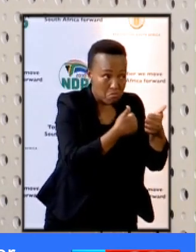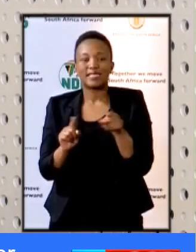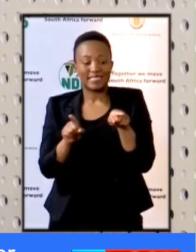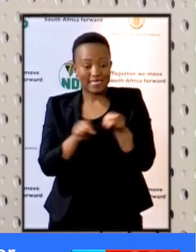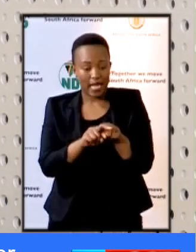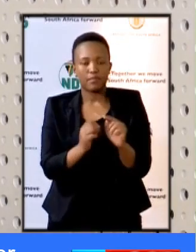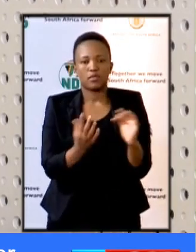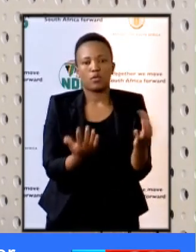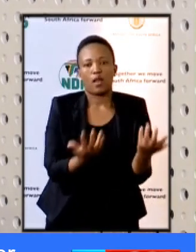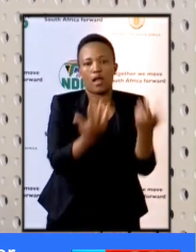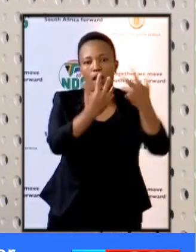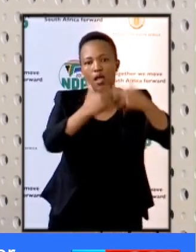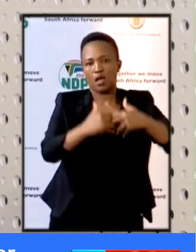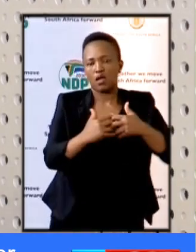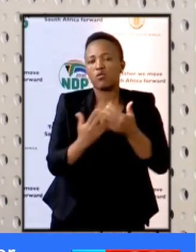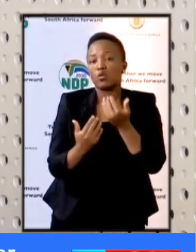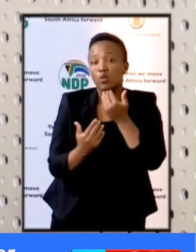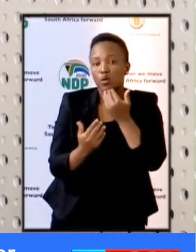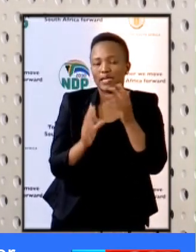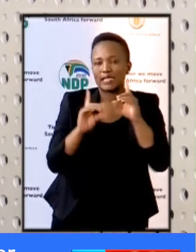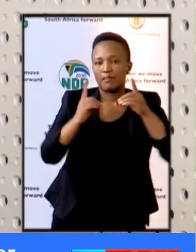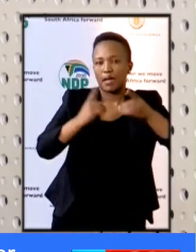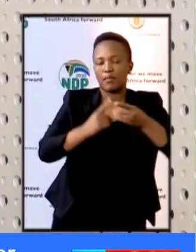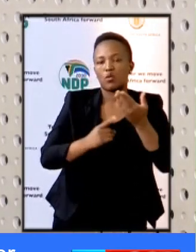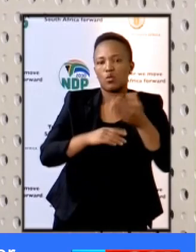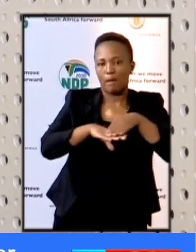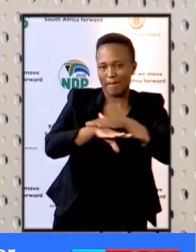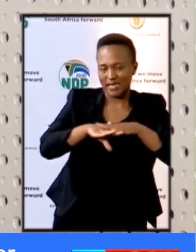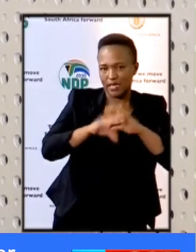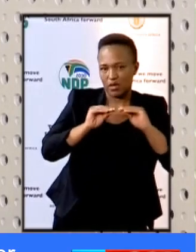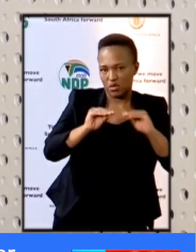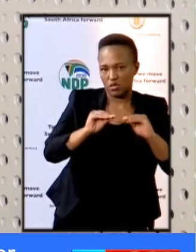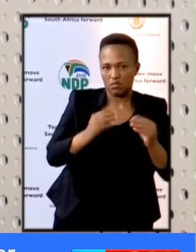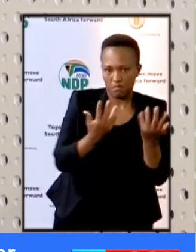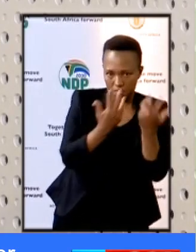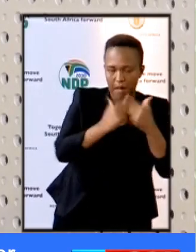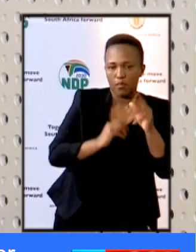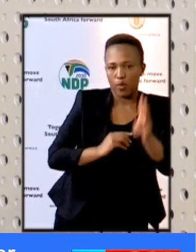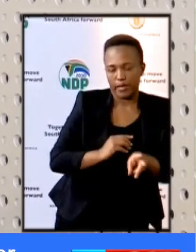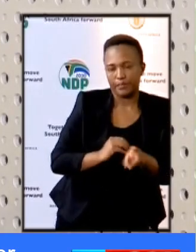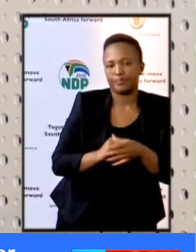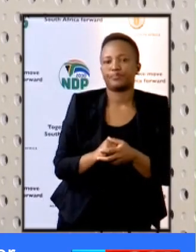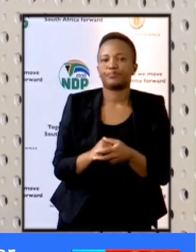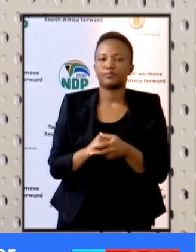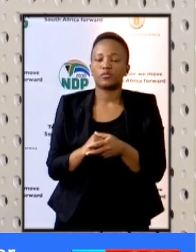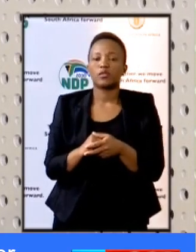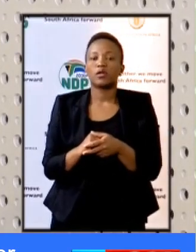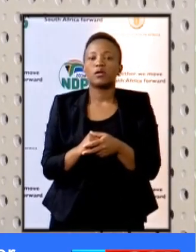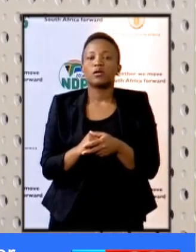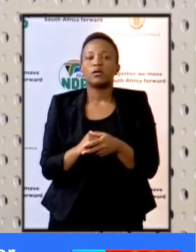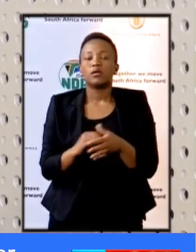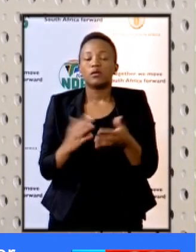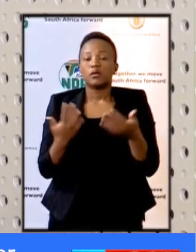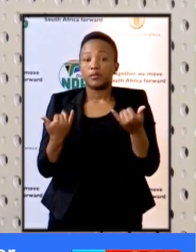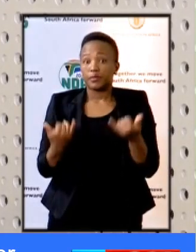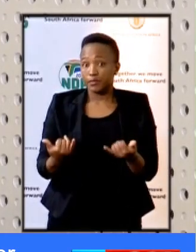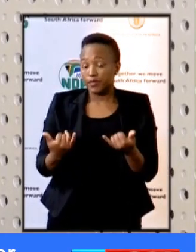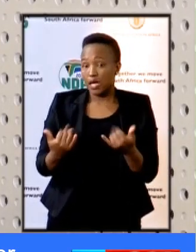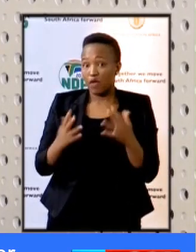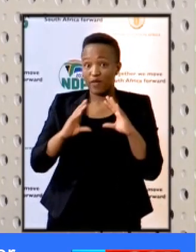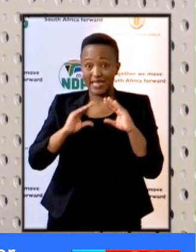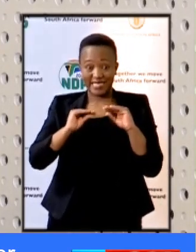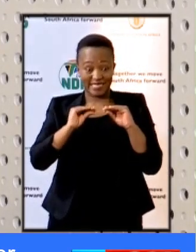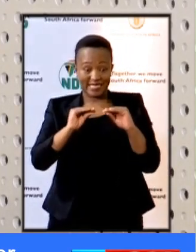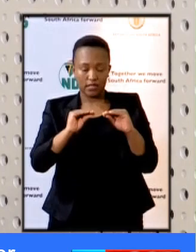with that of the Department of Basic Education. In tandem with the resumption of teaching and